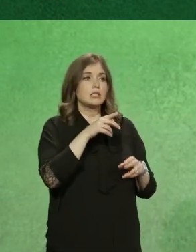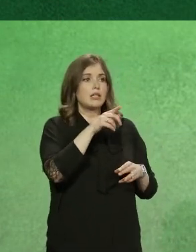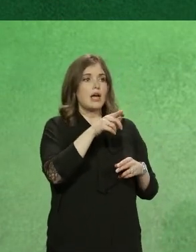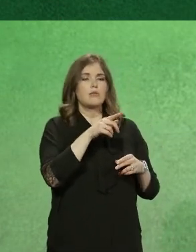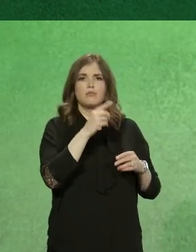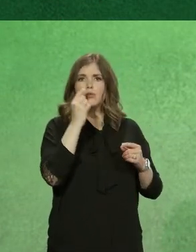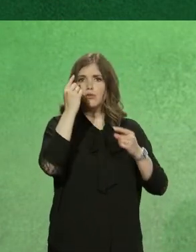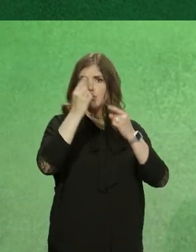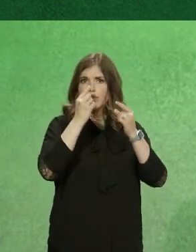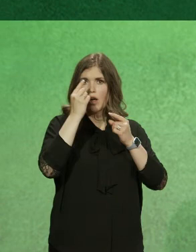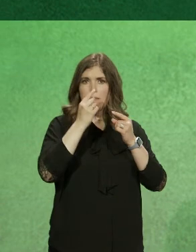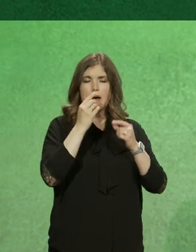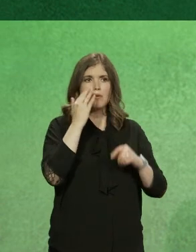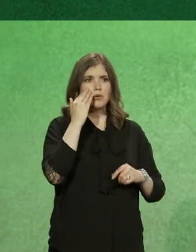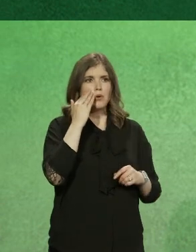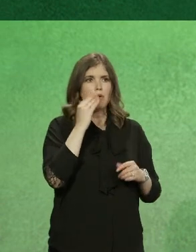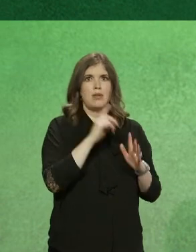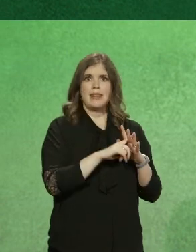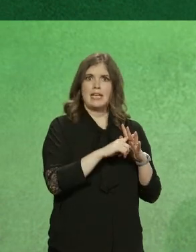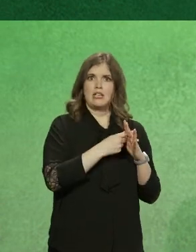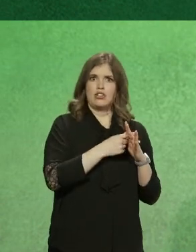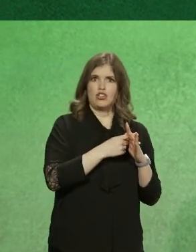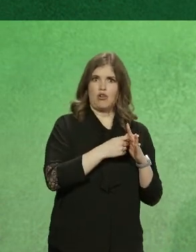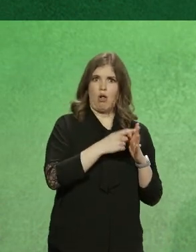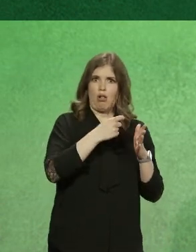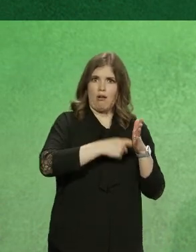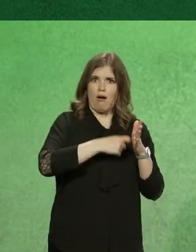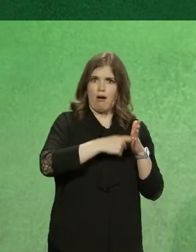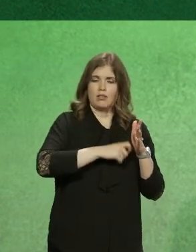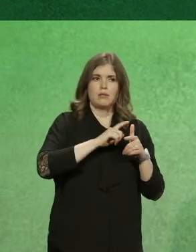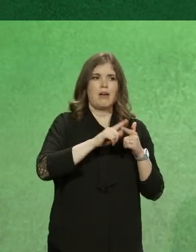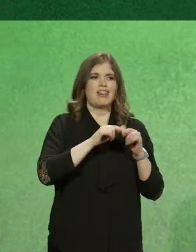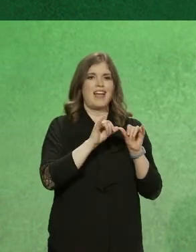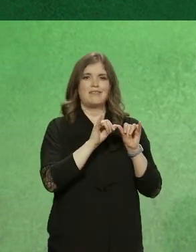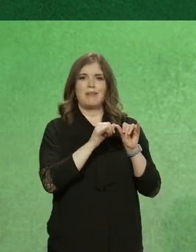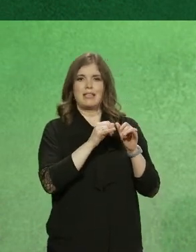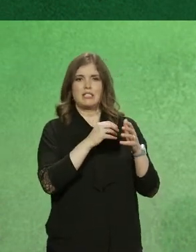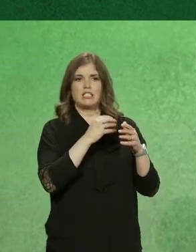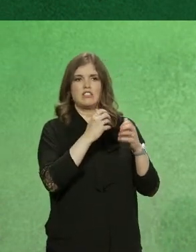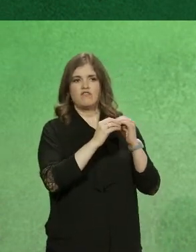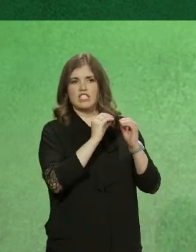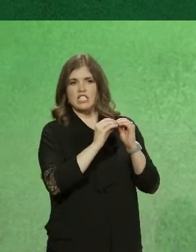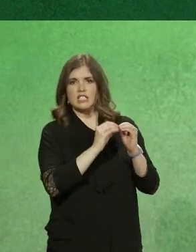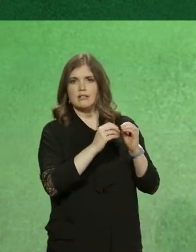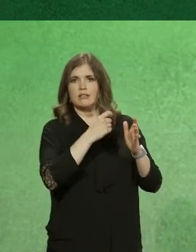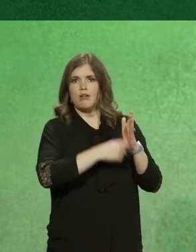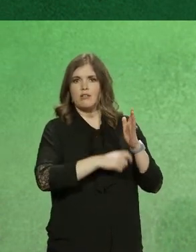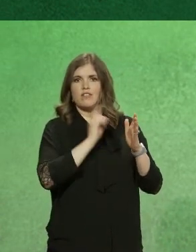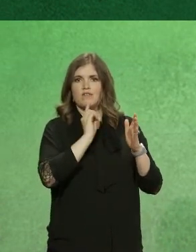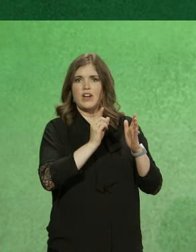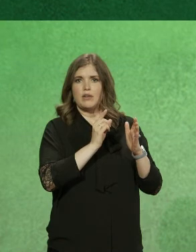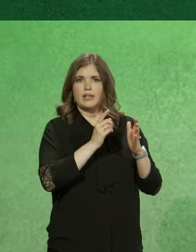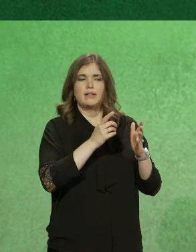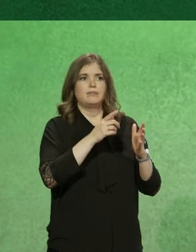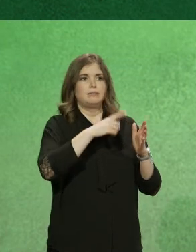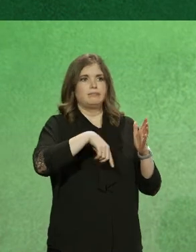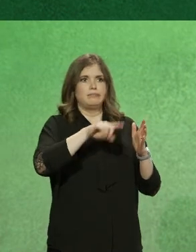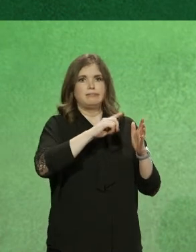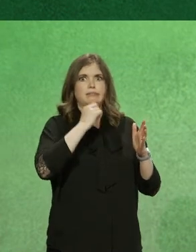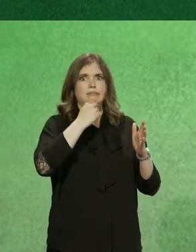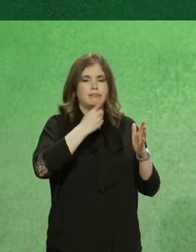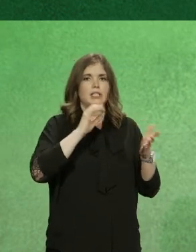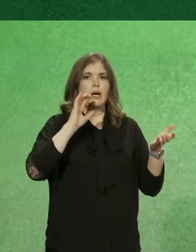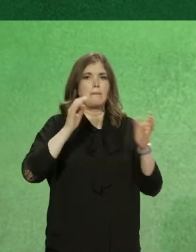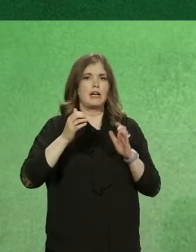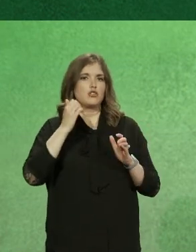thought about the initial upfront cost, but the maintenance costs are also fairly significant compared to the daily price of